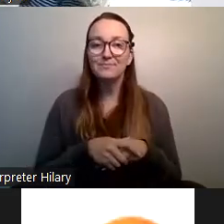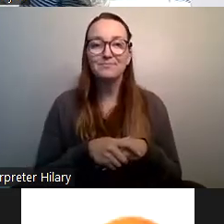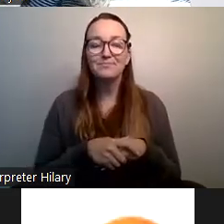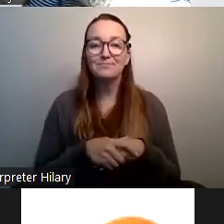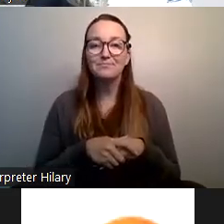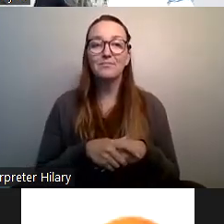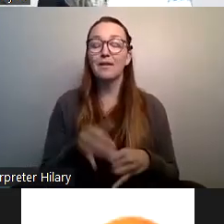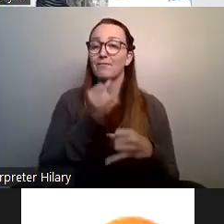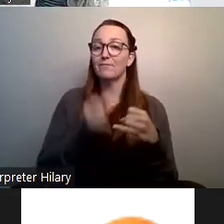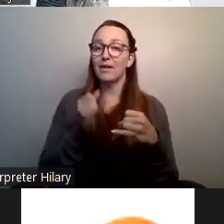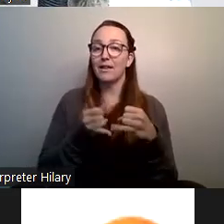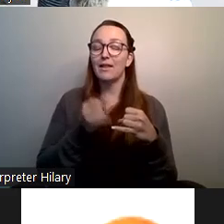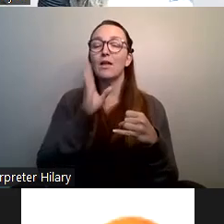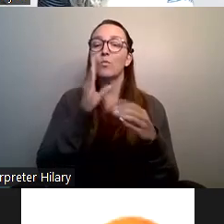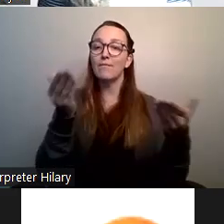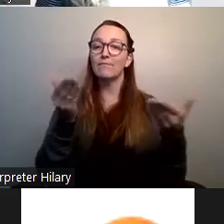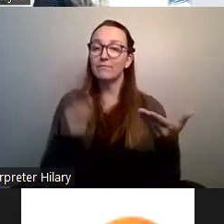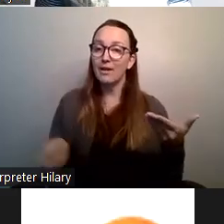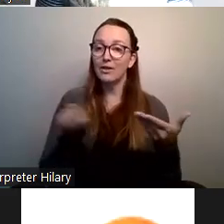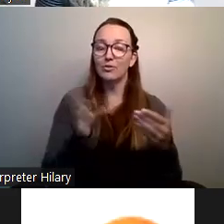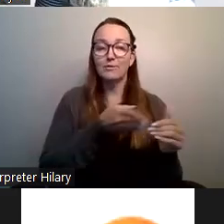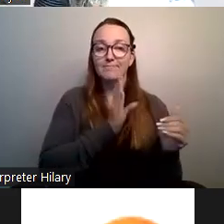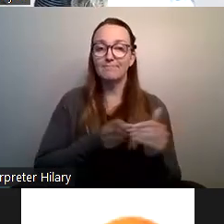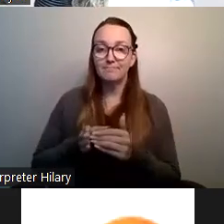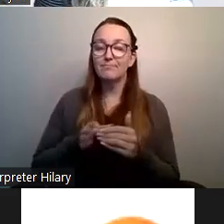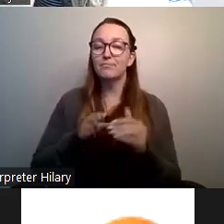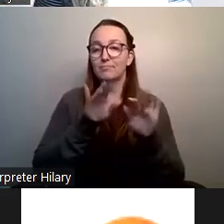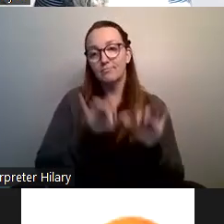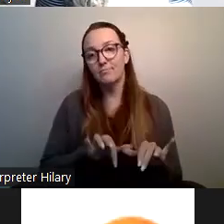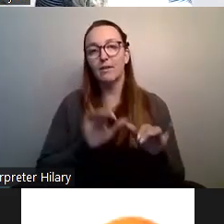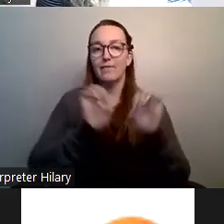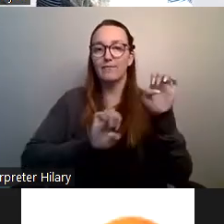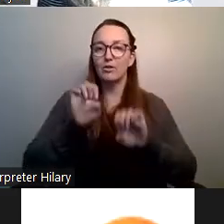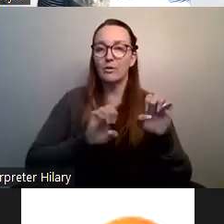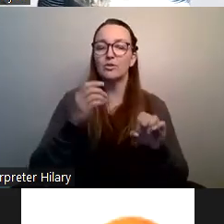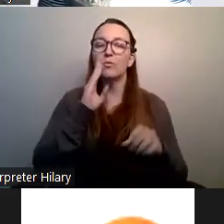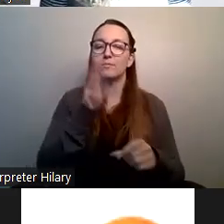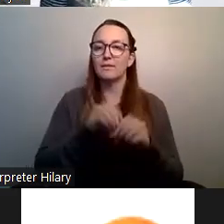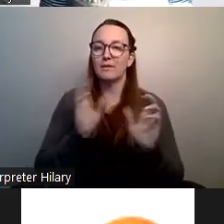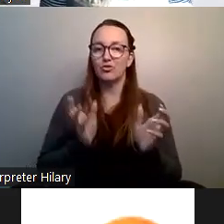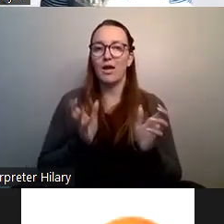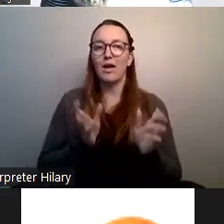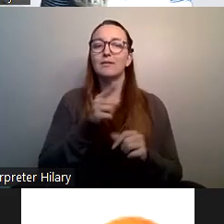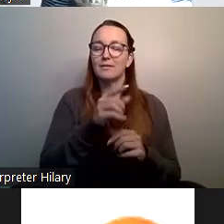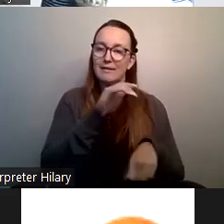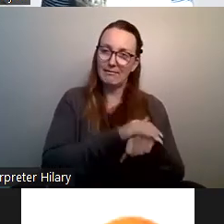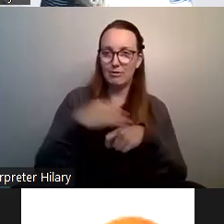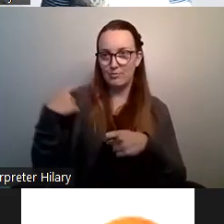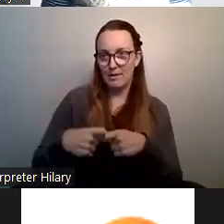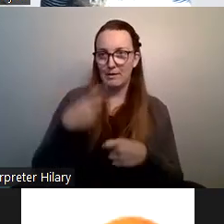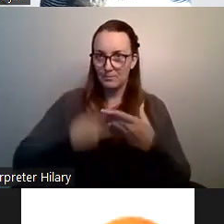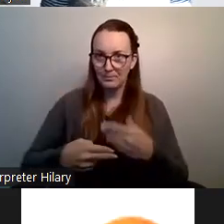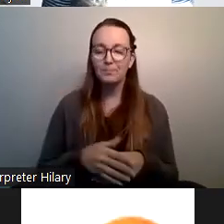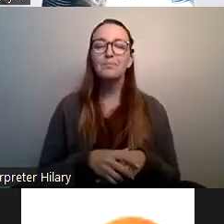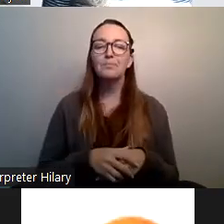And then finally, we're going to invite you to complete our evaluation. We'll put it in the chat. It's right there in English and Spanish. And let